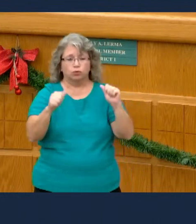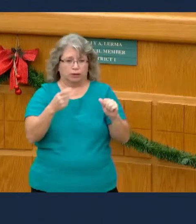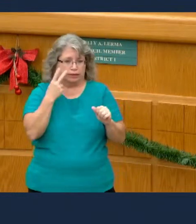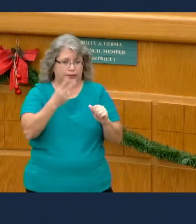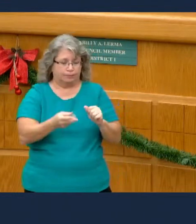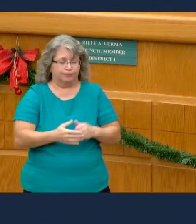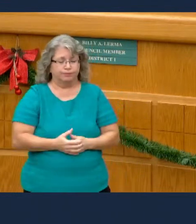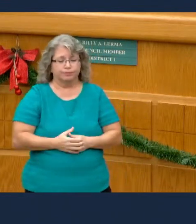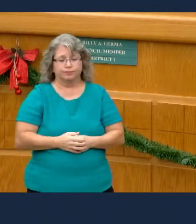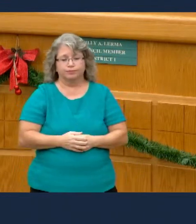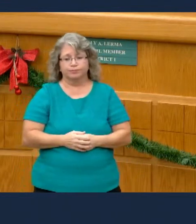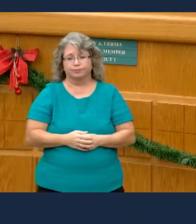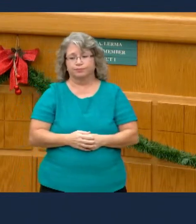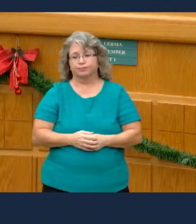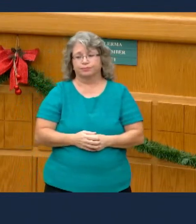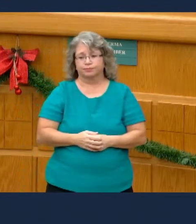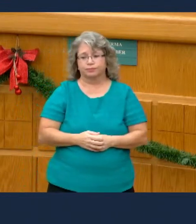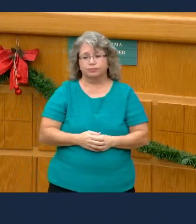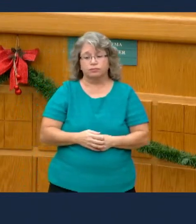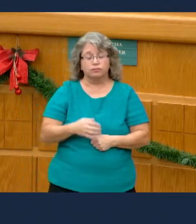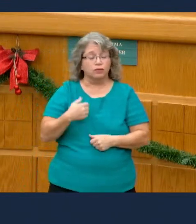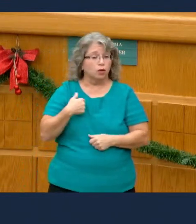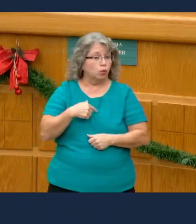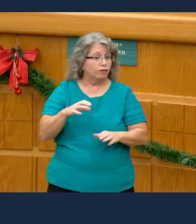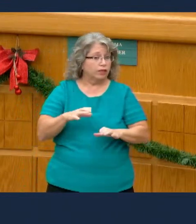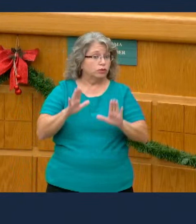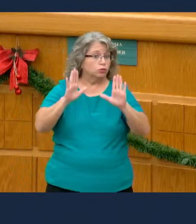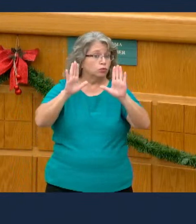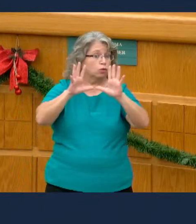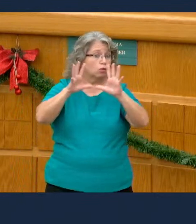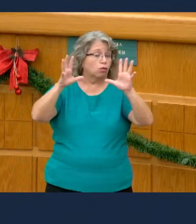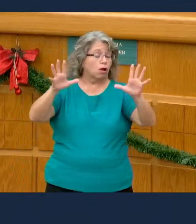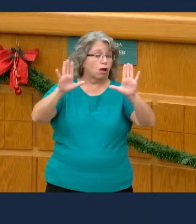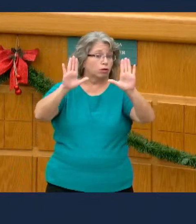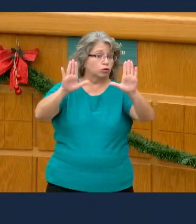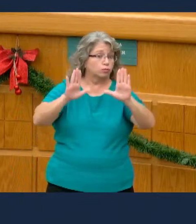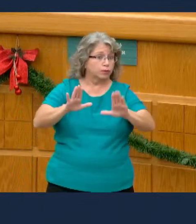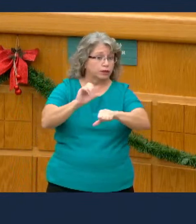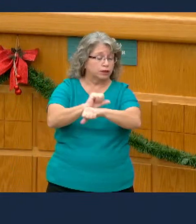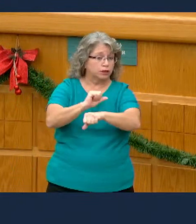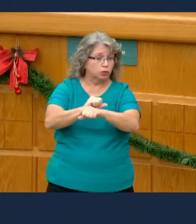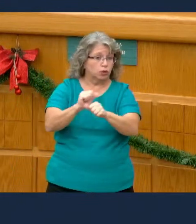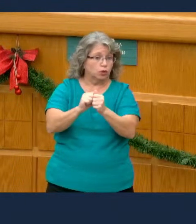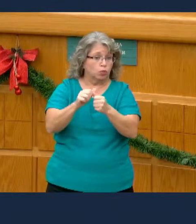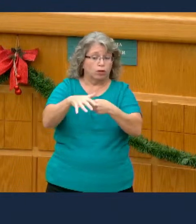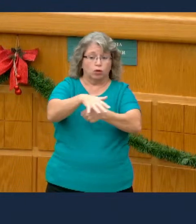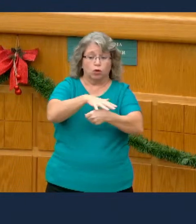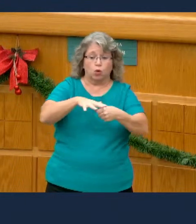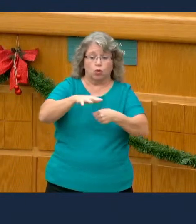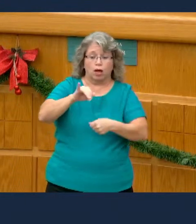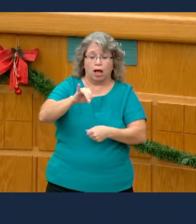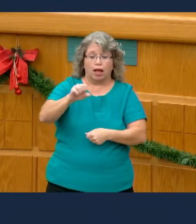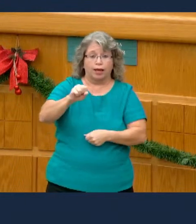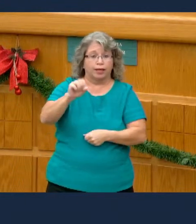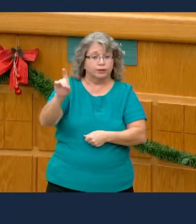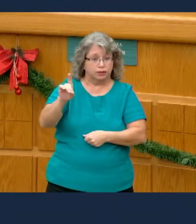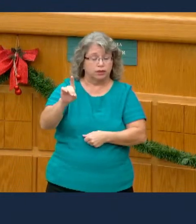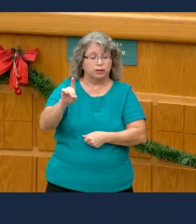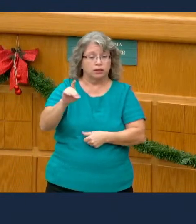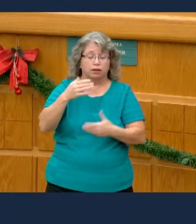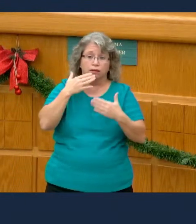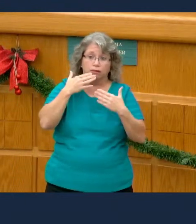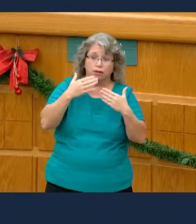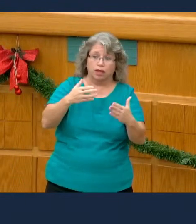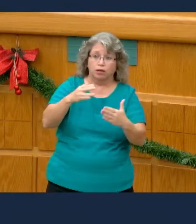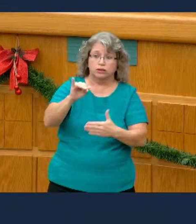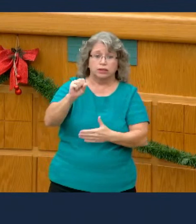work recently with the local ISDs. Thank you, CCISD, for allowing us to partner with you and